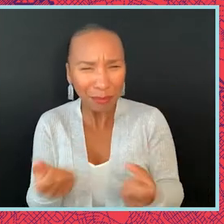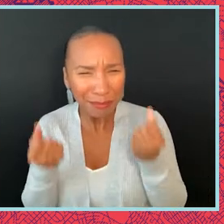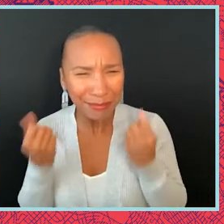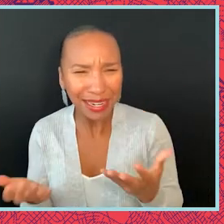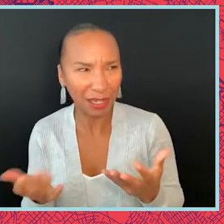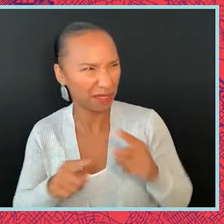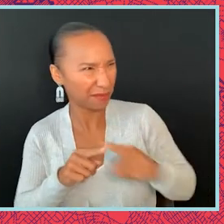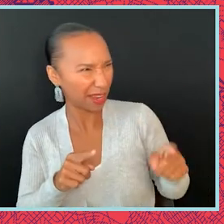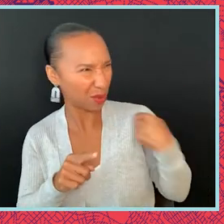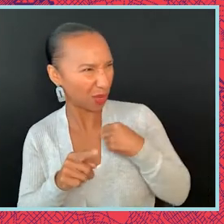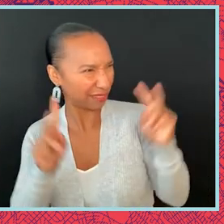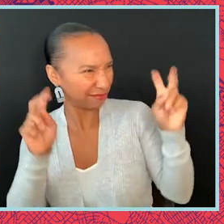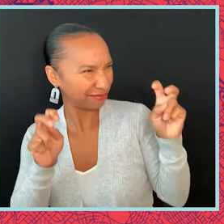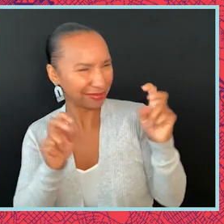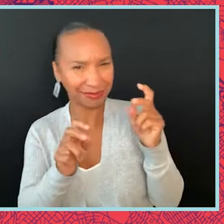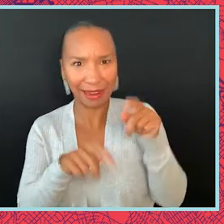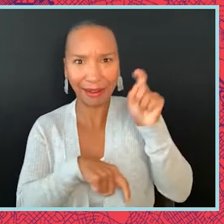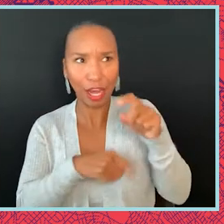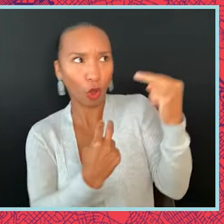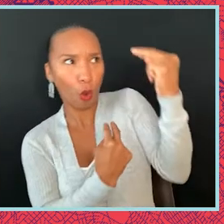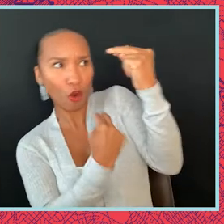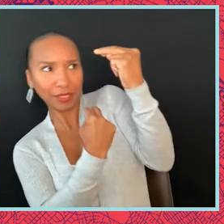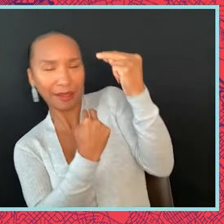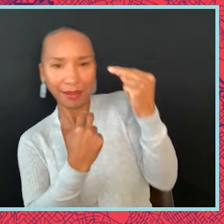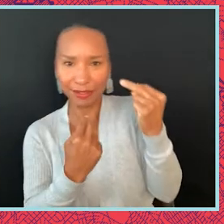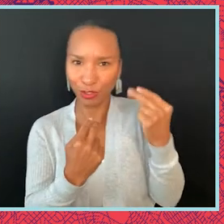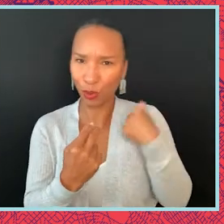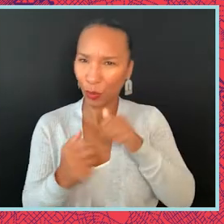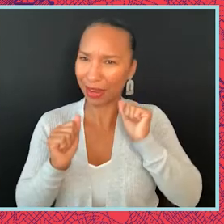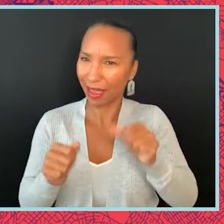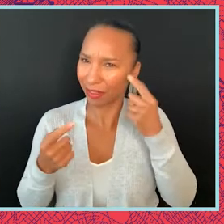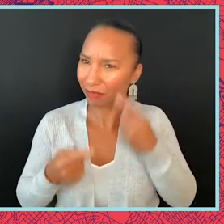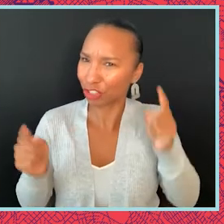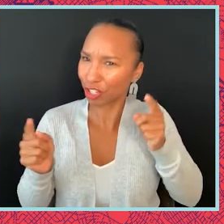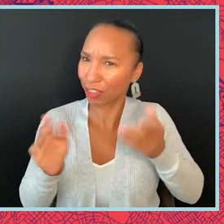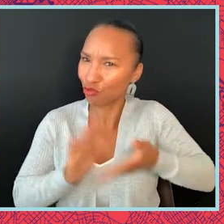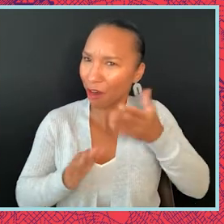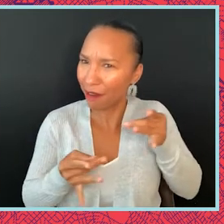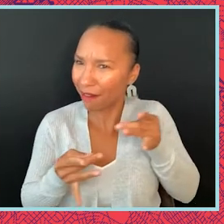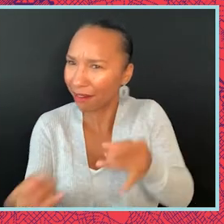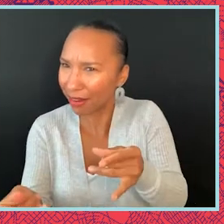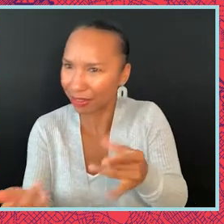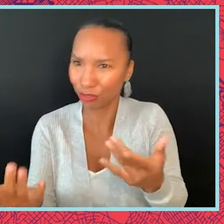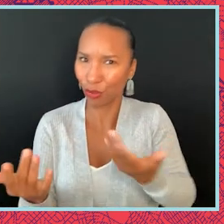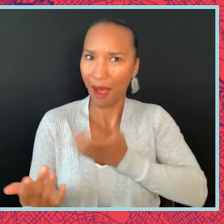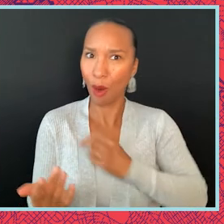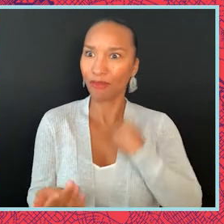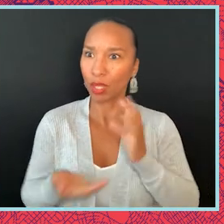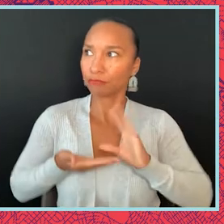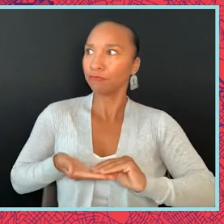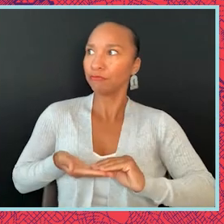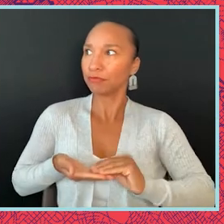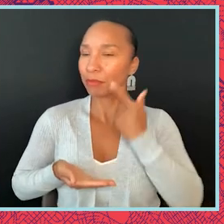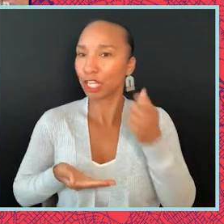this oversight in order to run, and that we can't have that voice because we need to